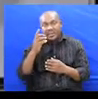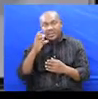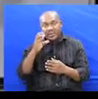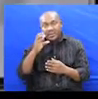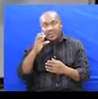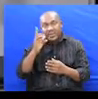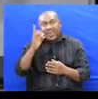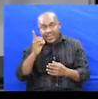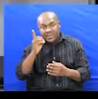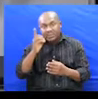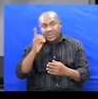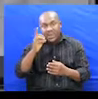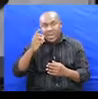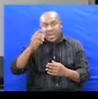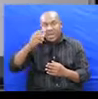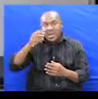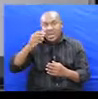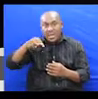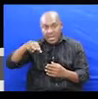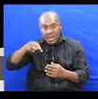0.4 decimeter cubic.